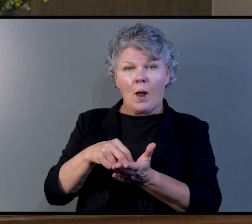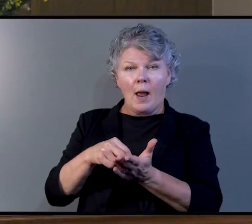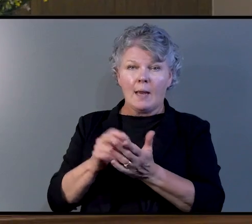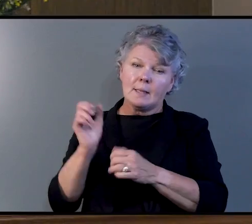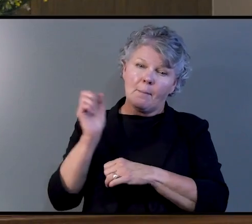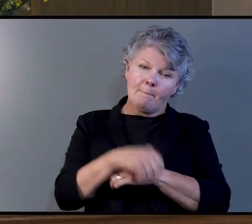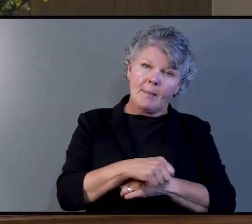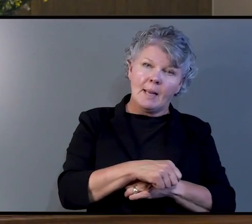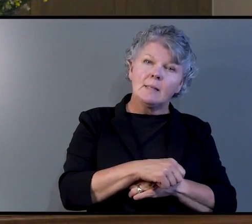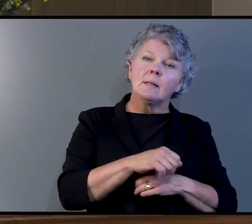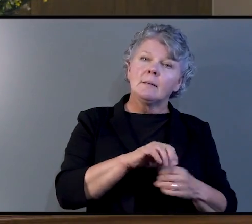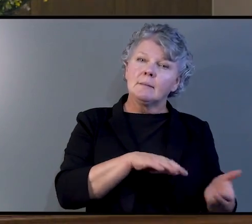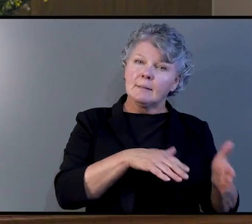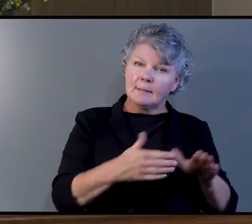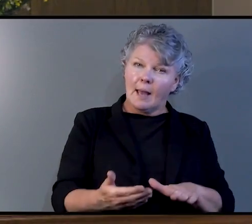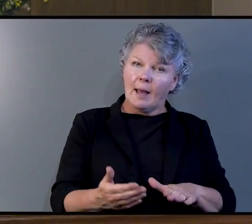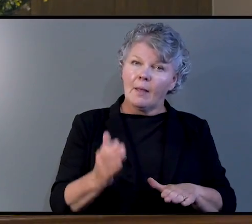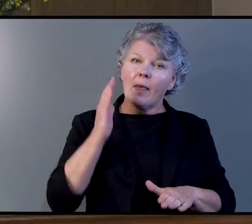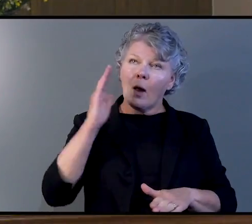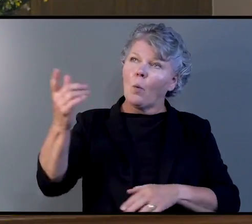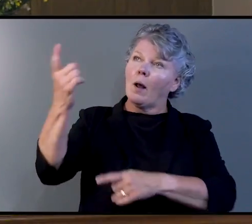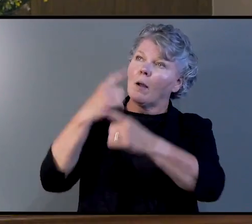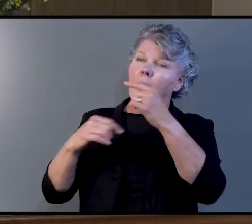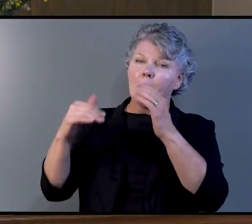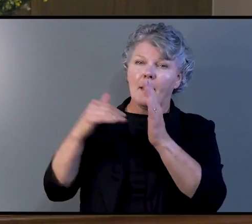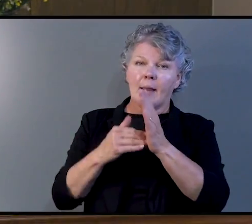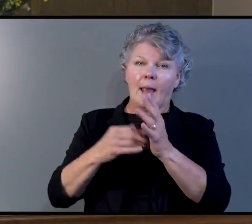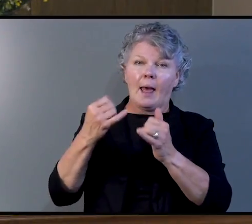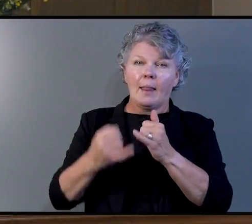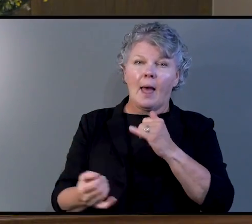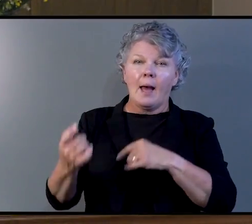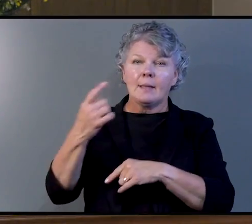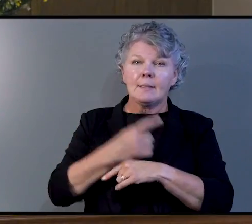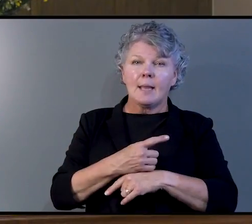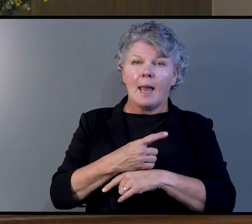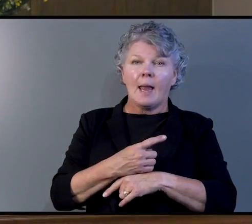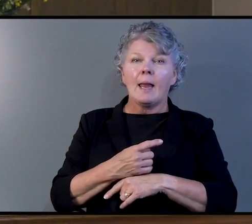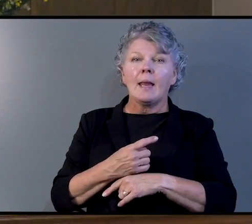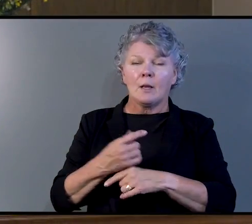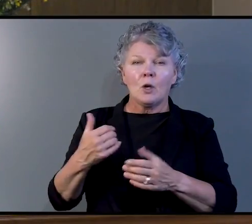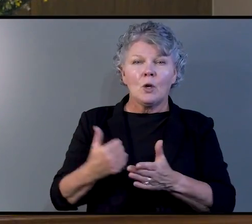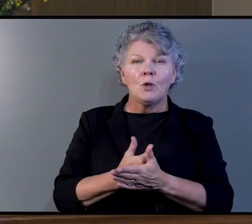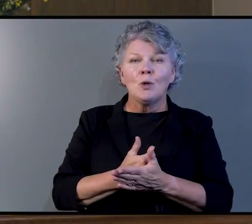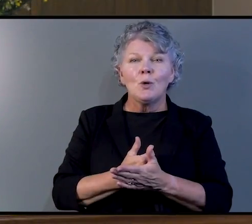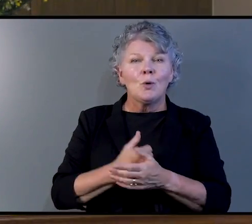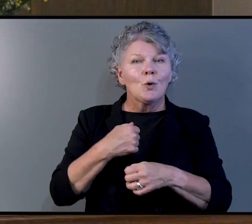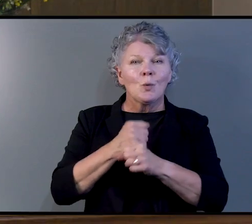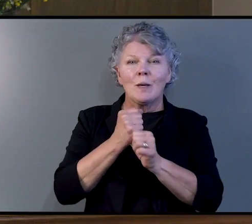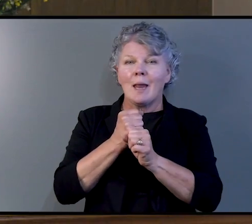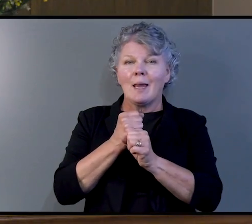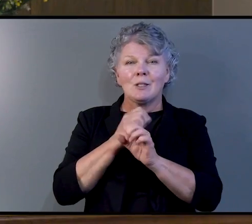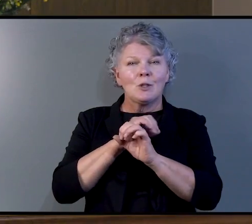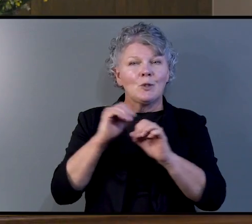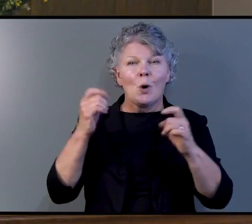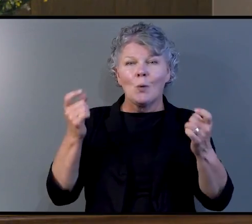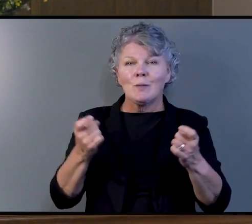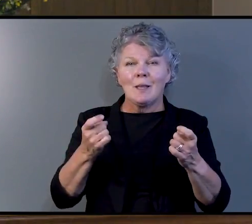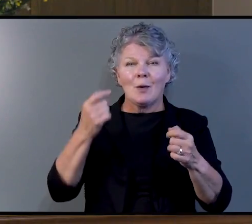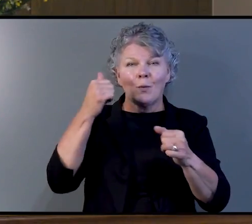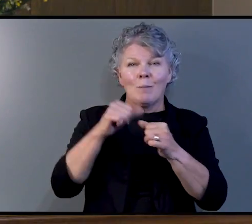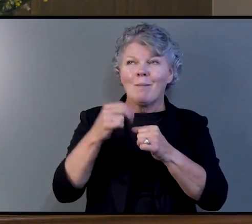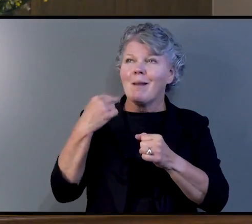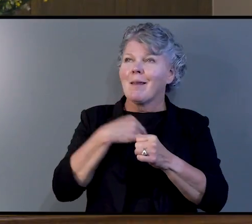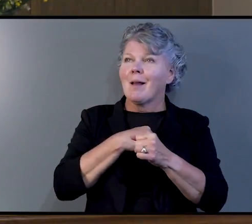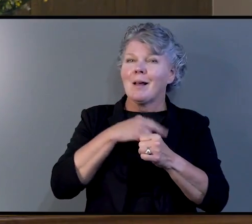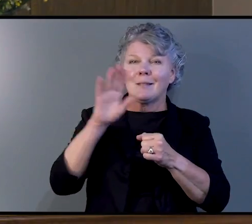death itself. And Christ will return on the last day, bringing a new sinless creation, reminding us of his authority over